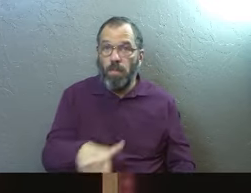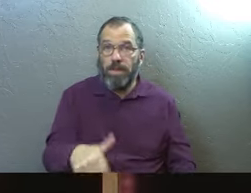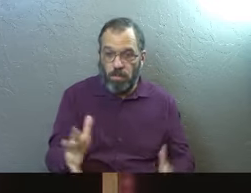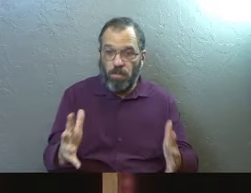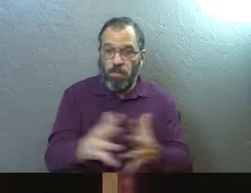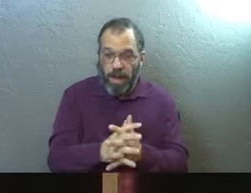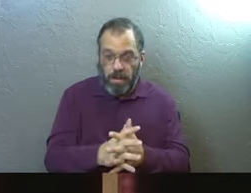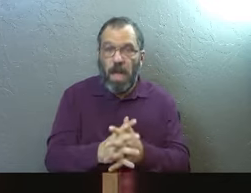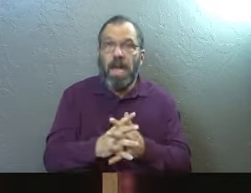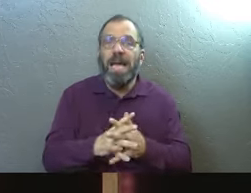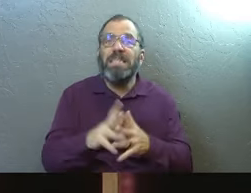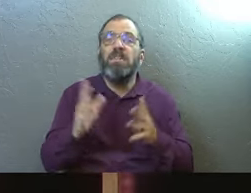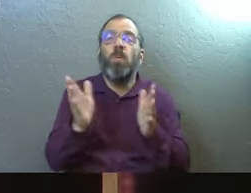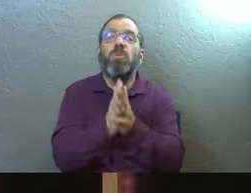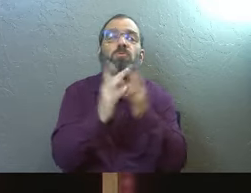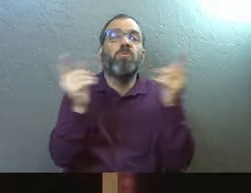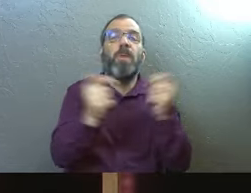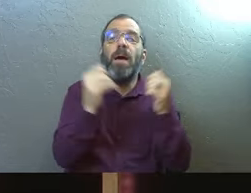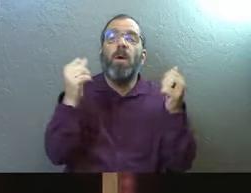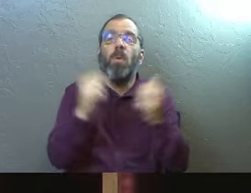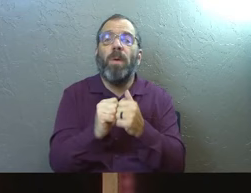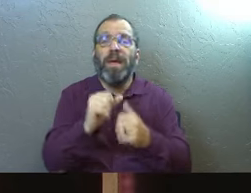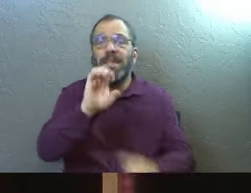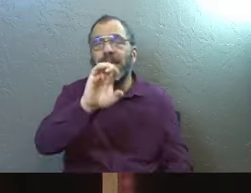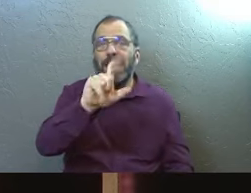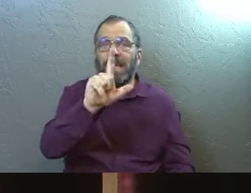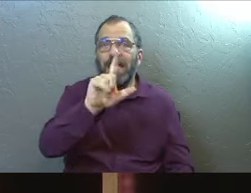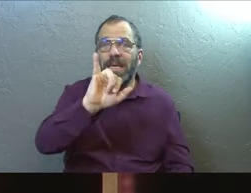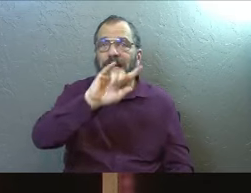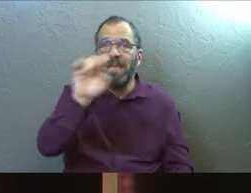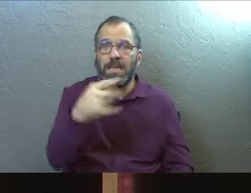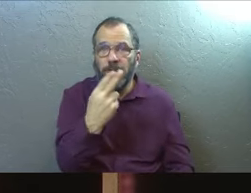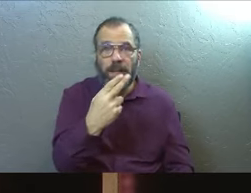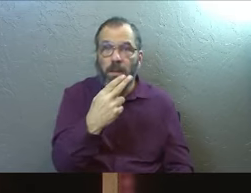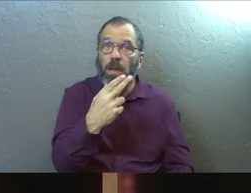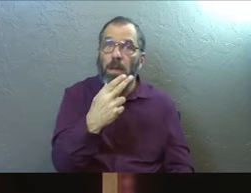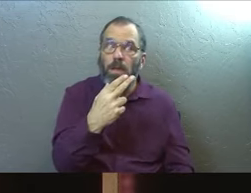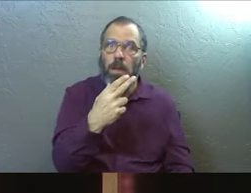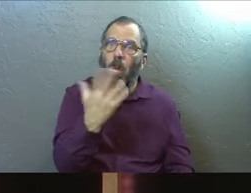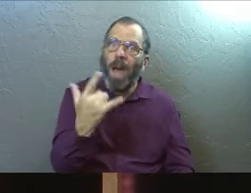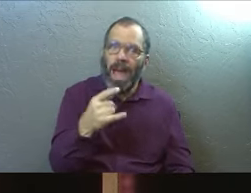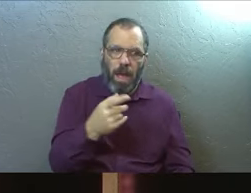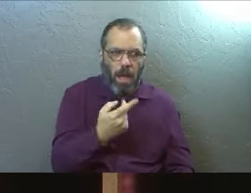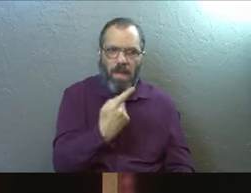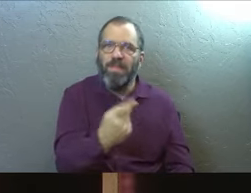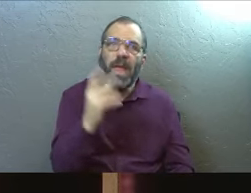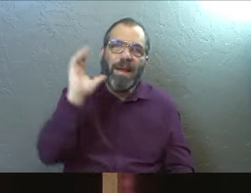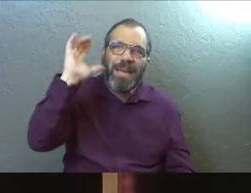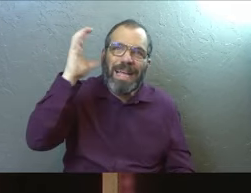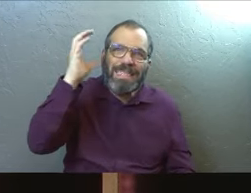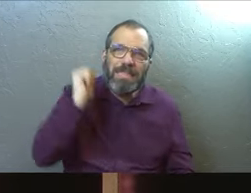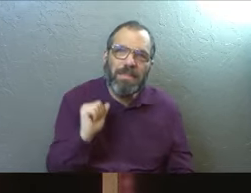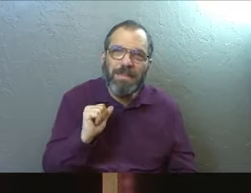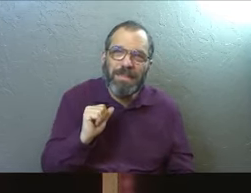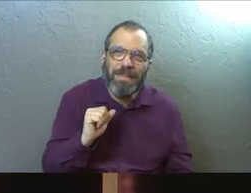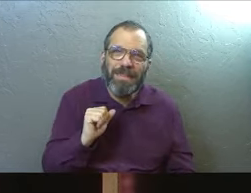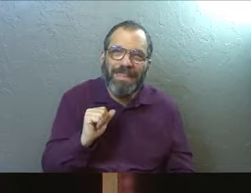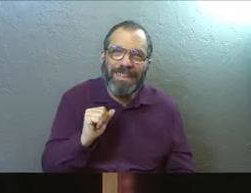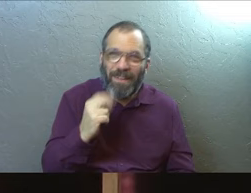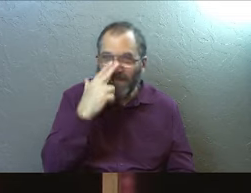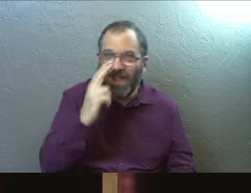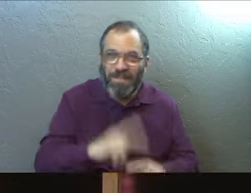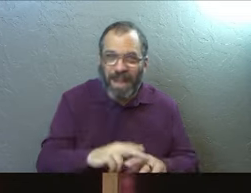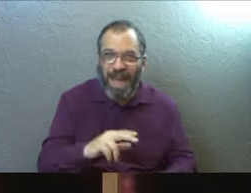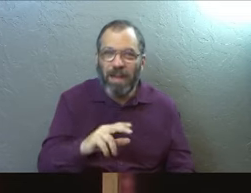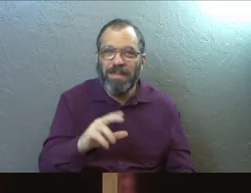she does, she wants to go and celebrate it with Elizabeth, Zechariah's wife. Why? Because they're cousins. So there's a little